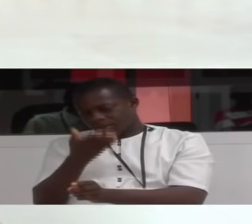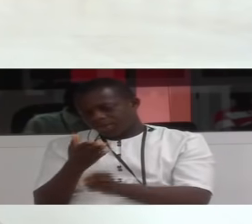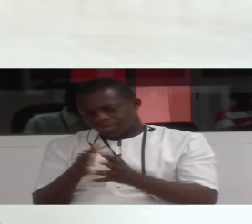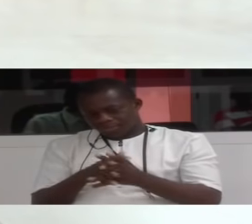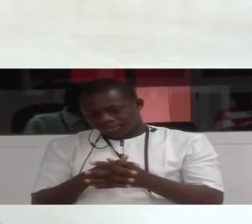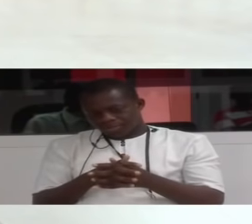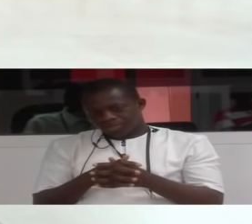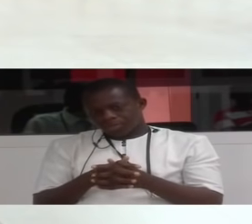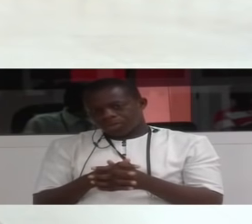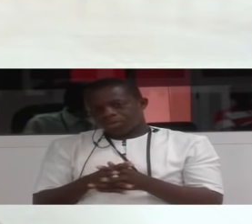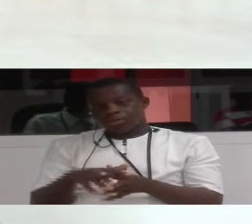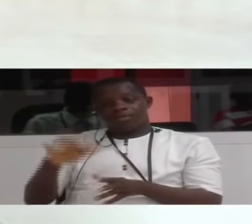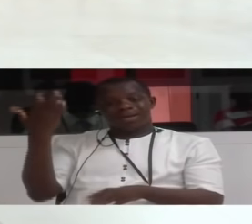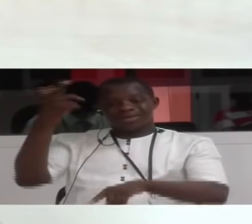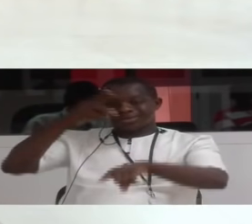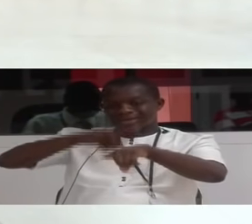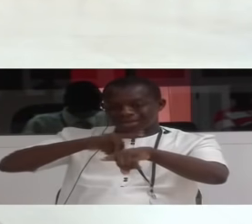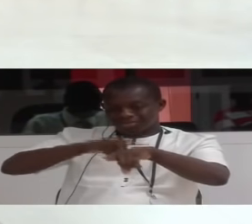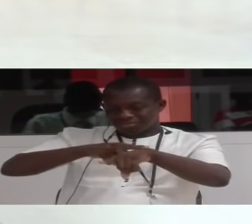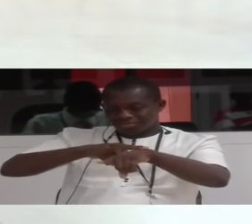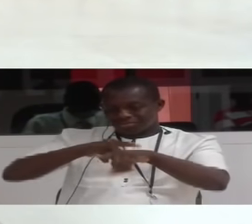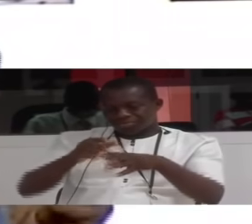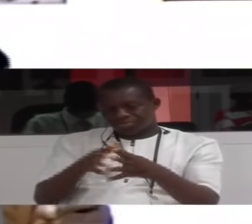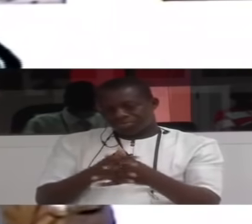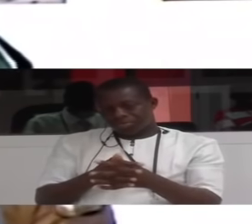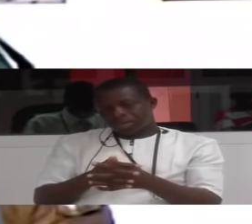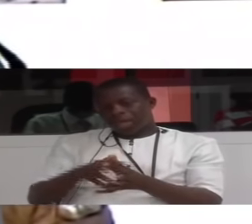Waye boba time bi, but at that time,